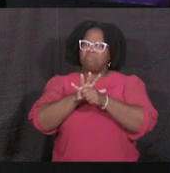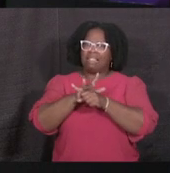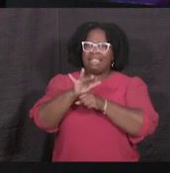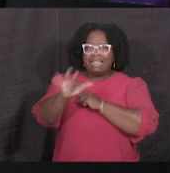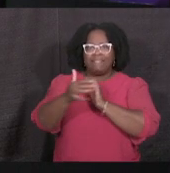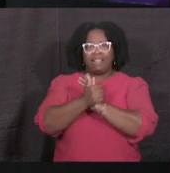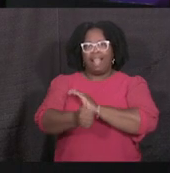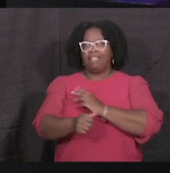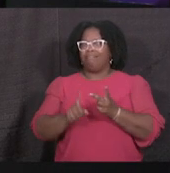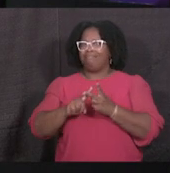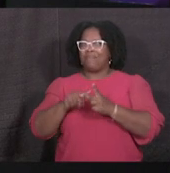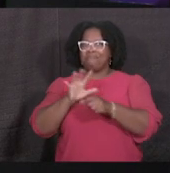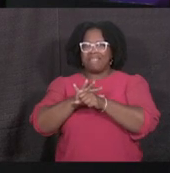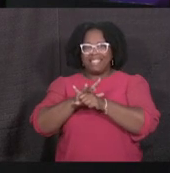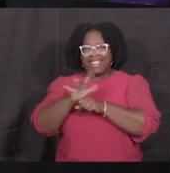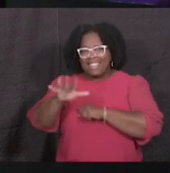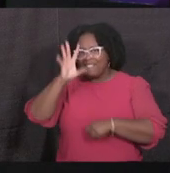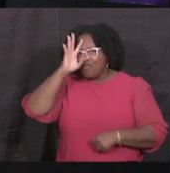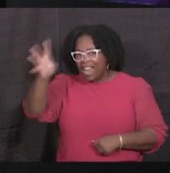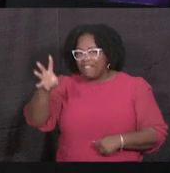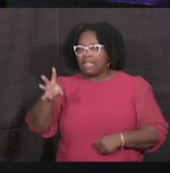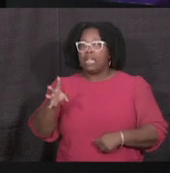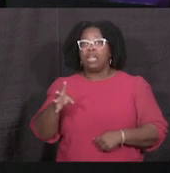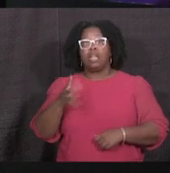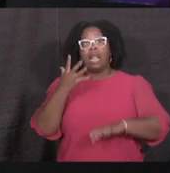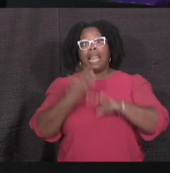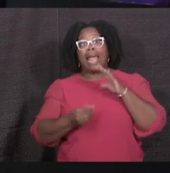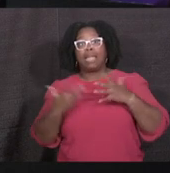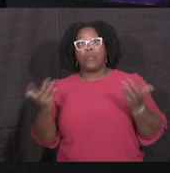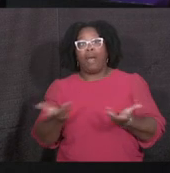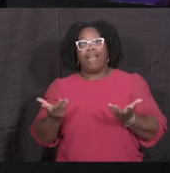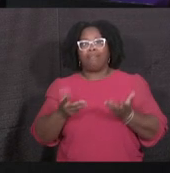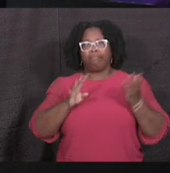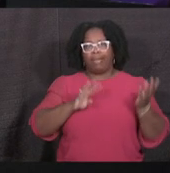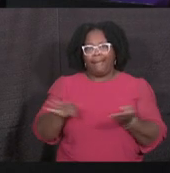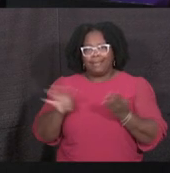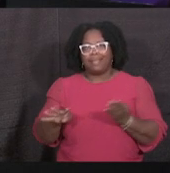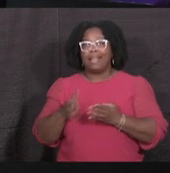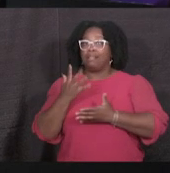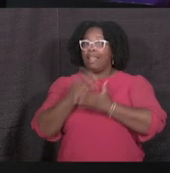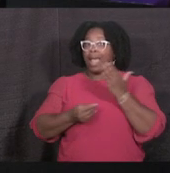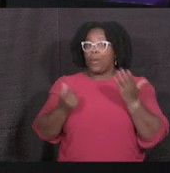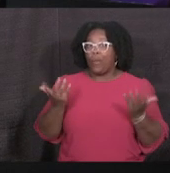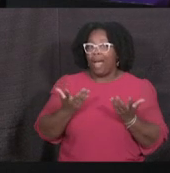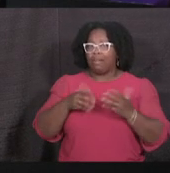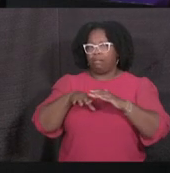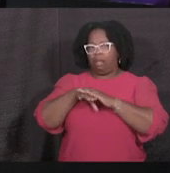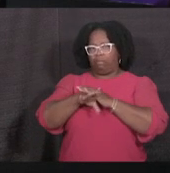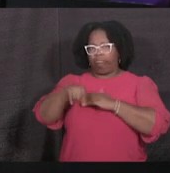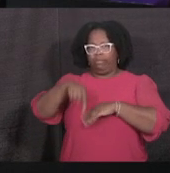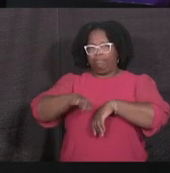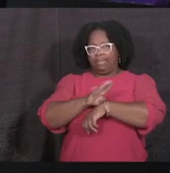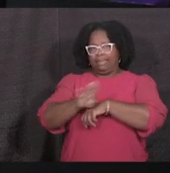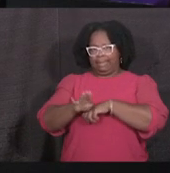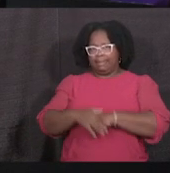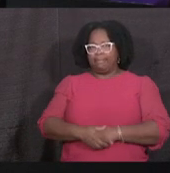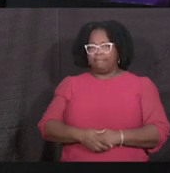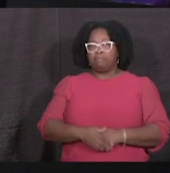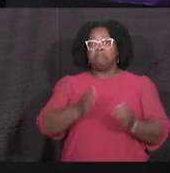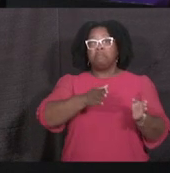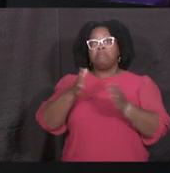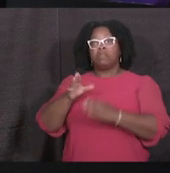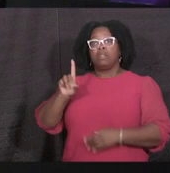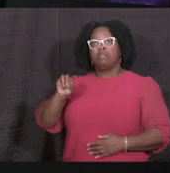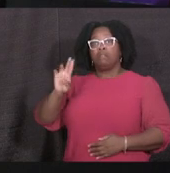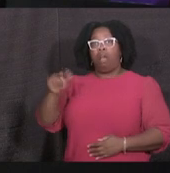of creativity. There's just shortage, I think, of pipelines and access into this business. You know, Doug, I want to pivot to you